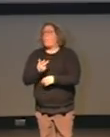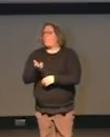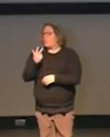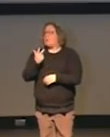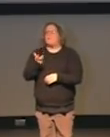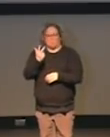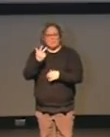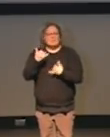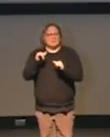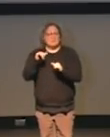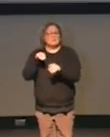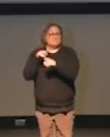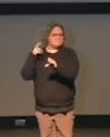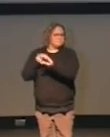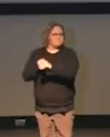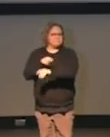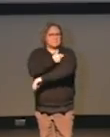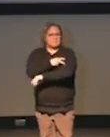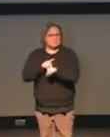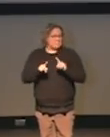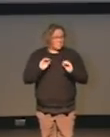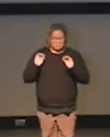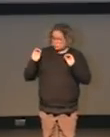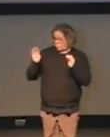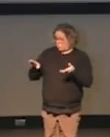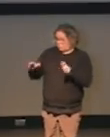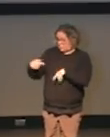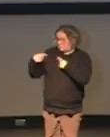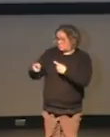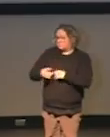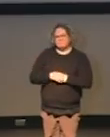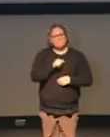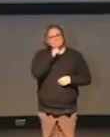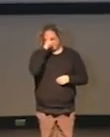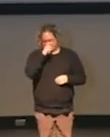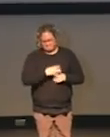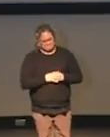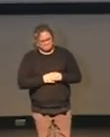Right. But we've not had any deaths. Not that I know of.